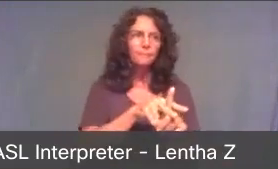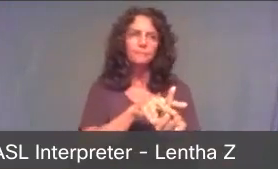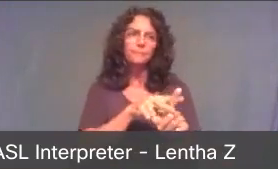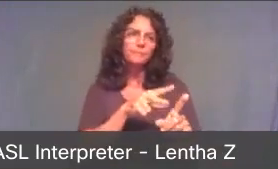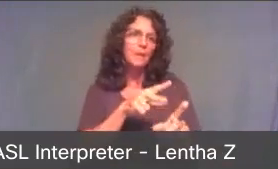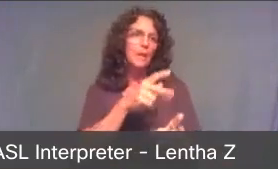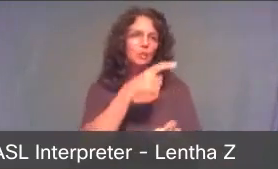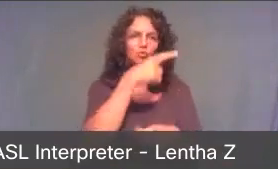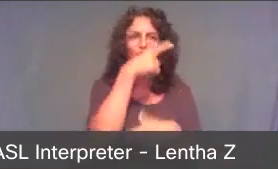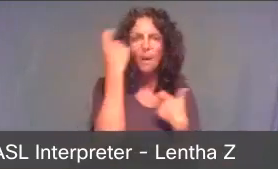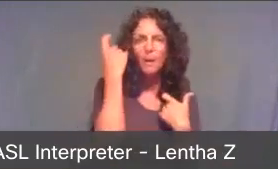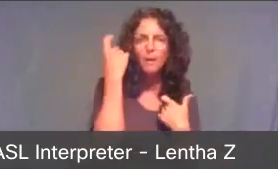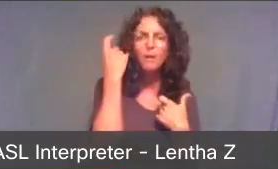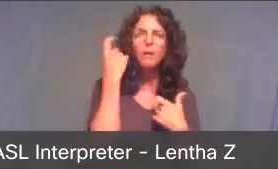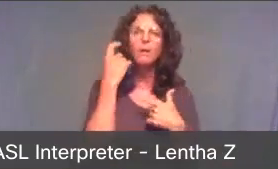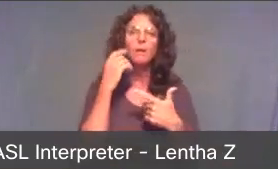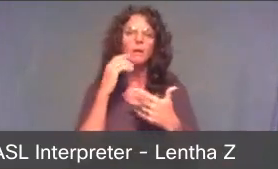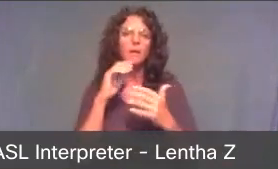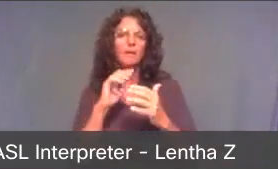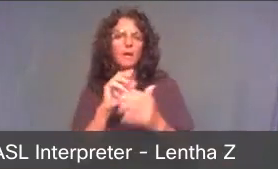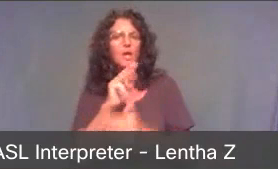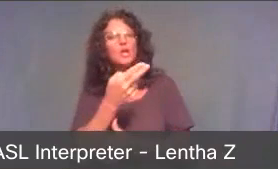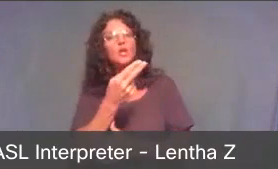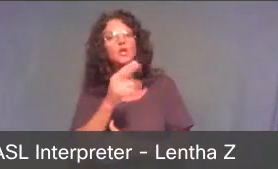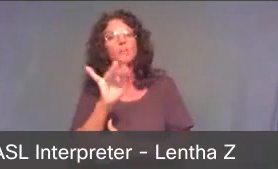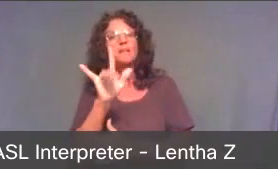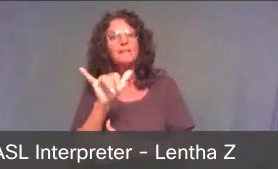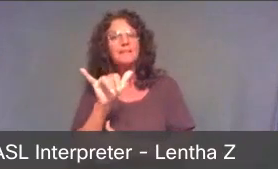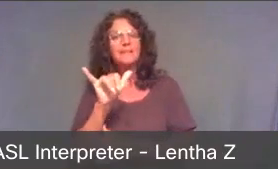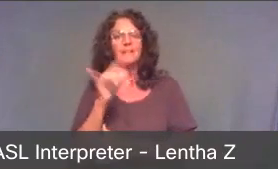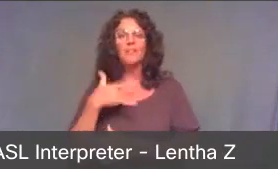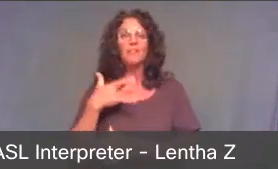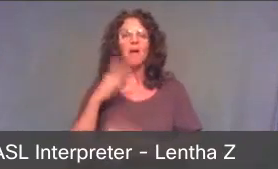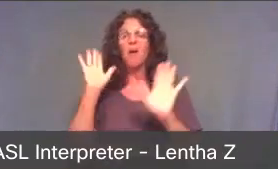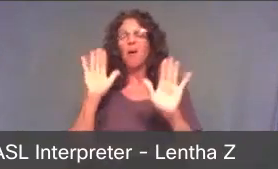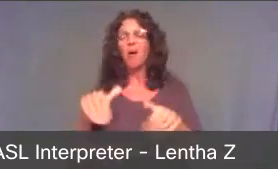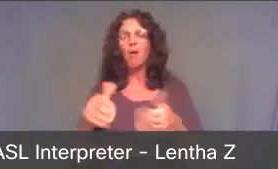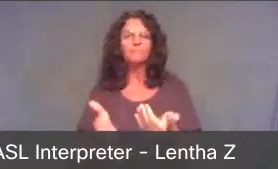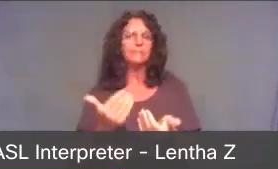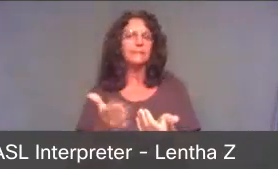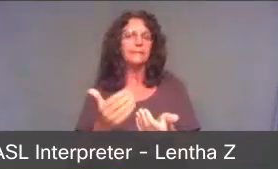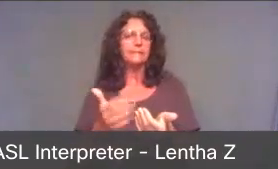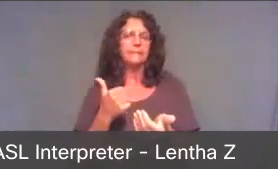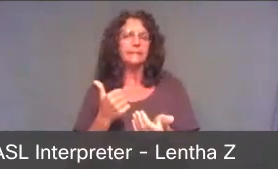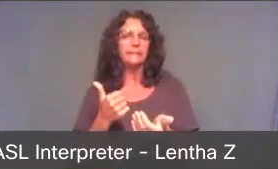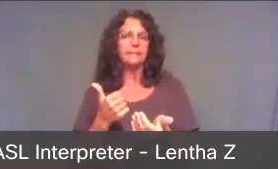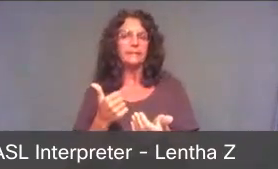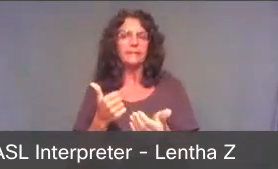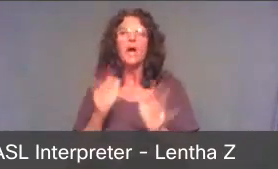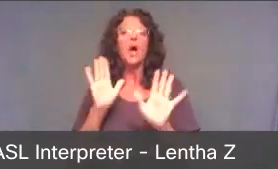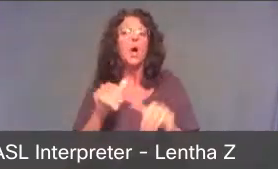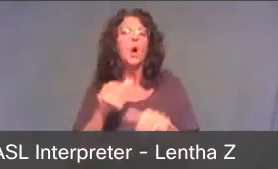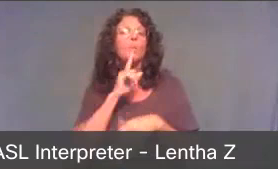powerful tool that I think when I say it, it sounds really simple. It sounds kind of silly to even say in a presentation, like, oh, we'll just be